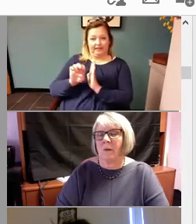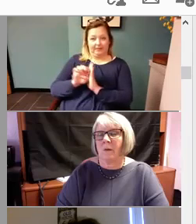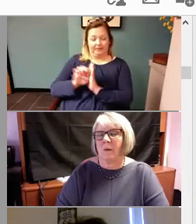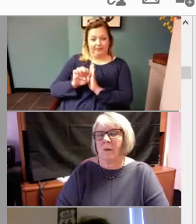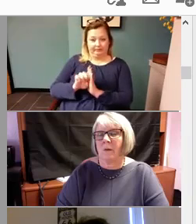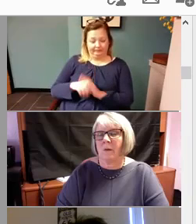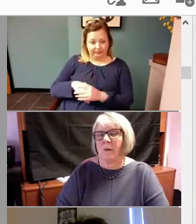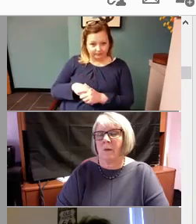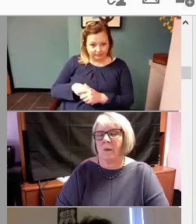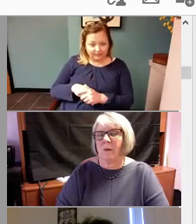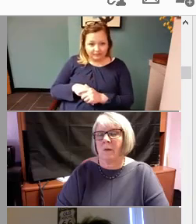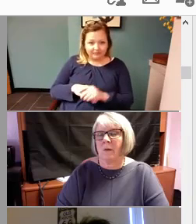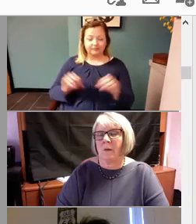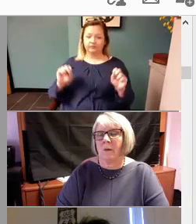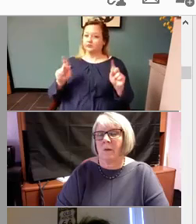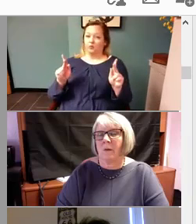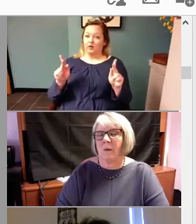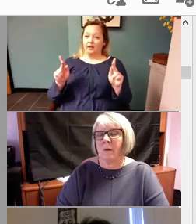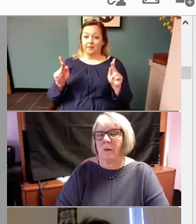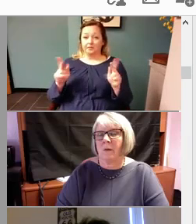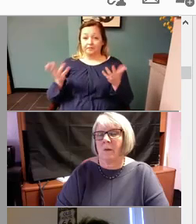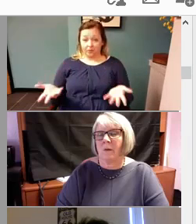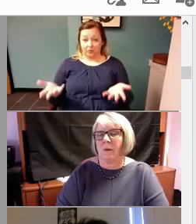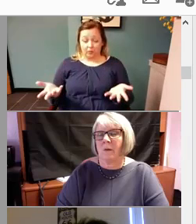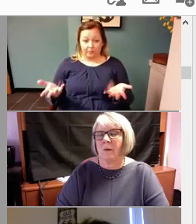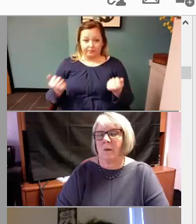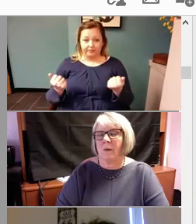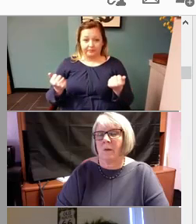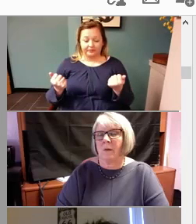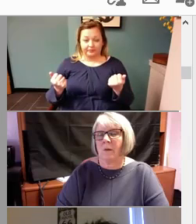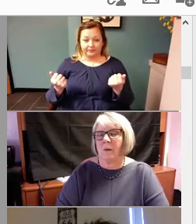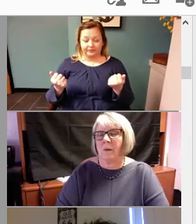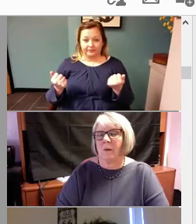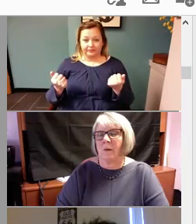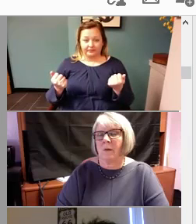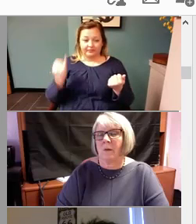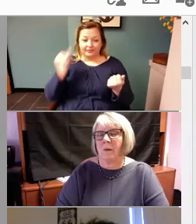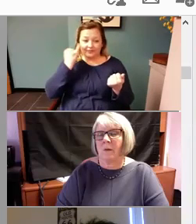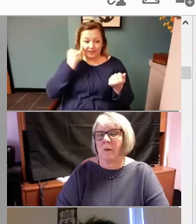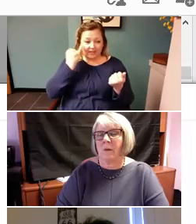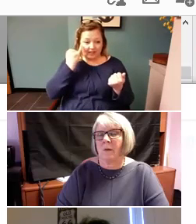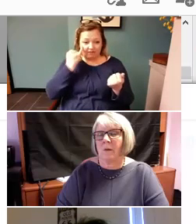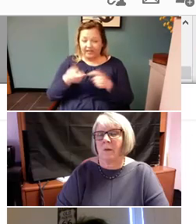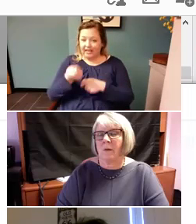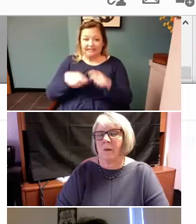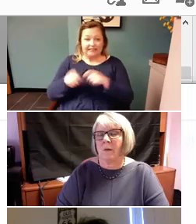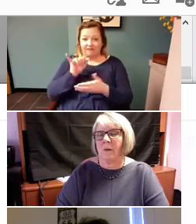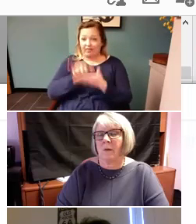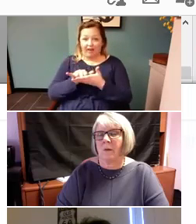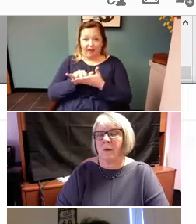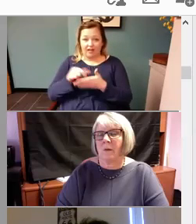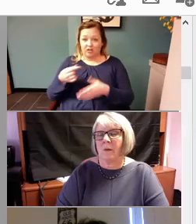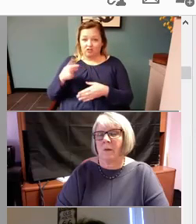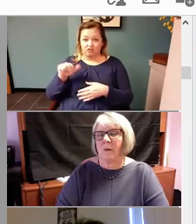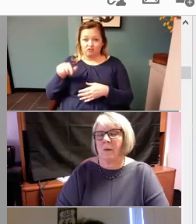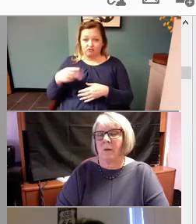okay, so let's say that instead of this particular graph, let's say that we insert certain